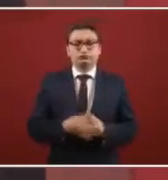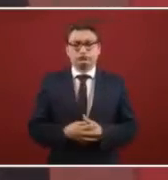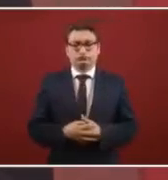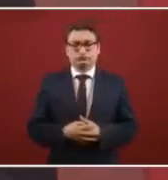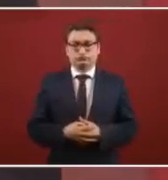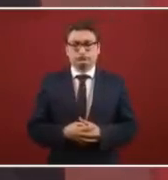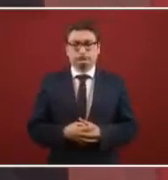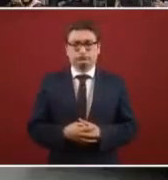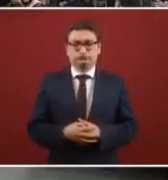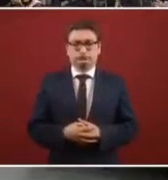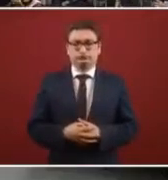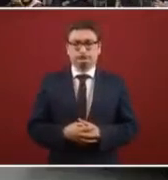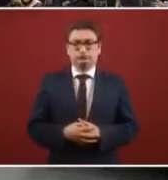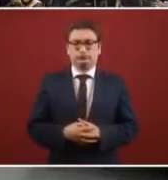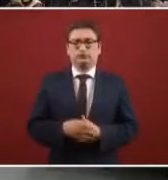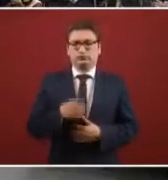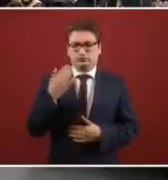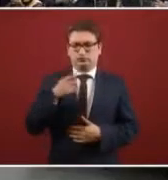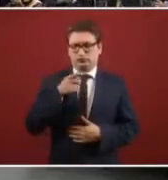poverty?